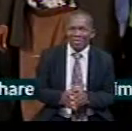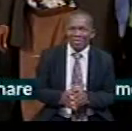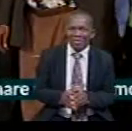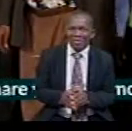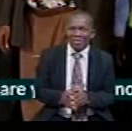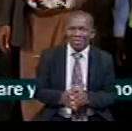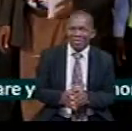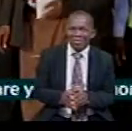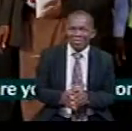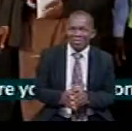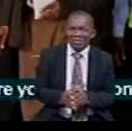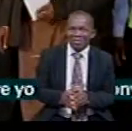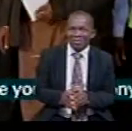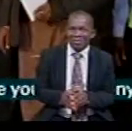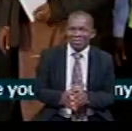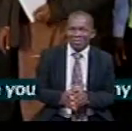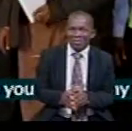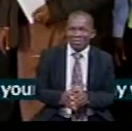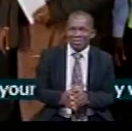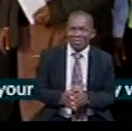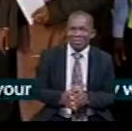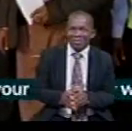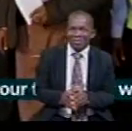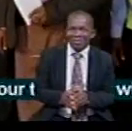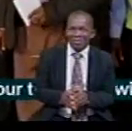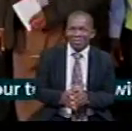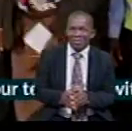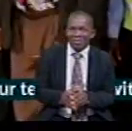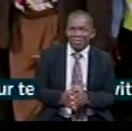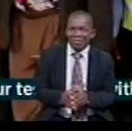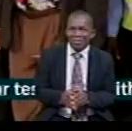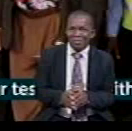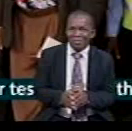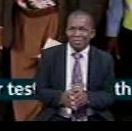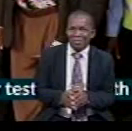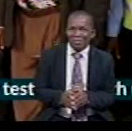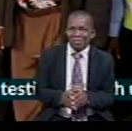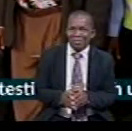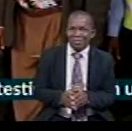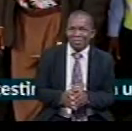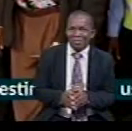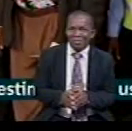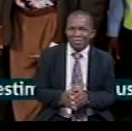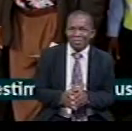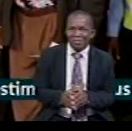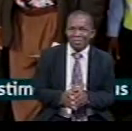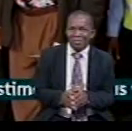hallelujah and nan yumre nyankupod nisa kaye mami waman and yani